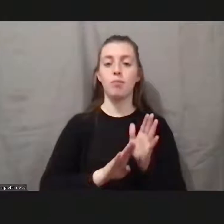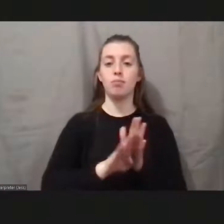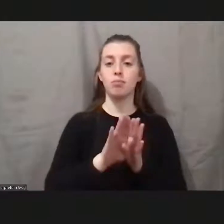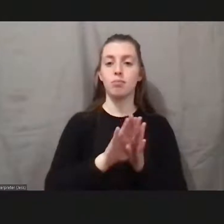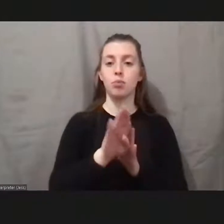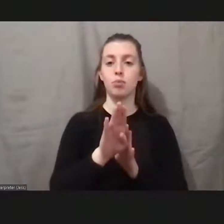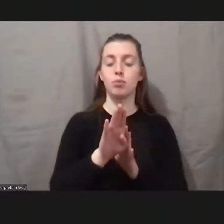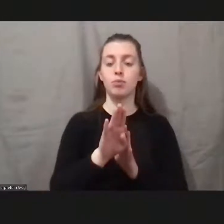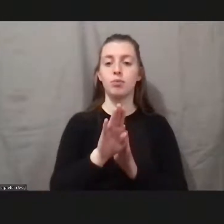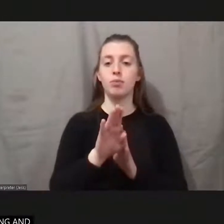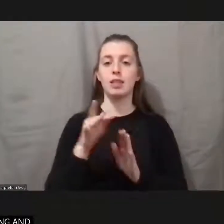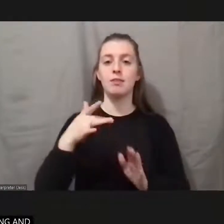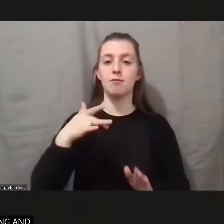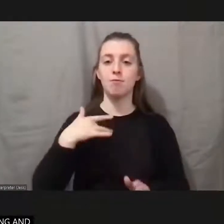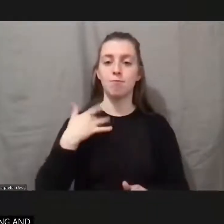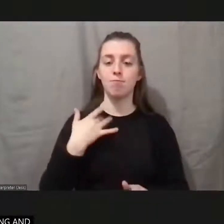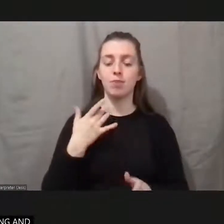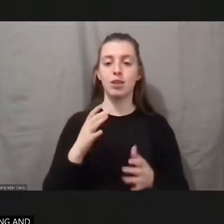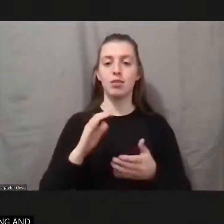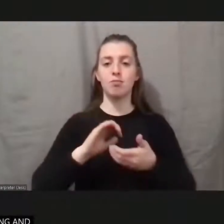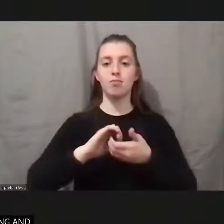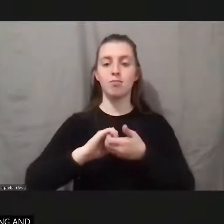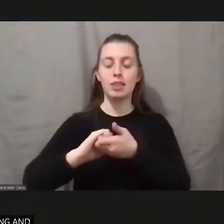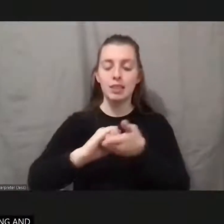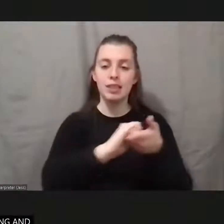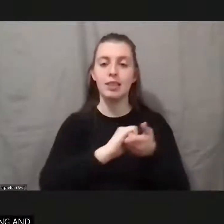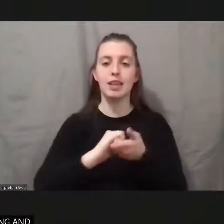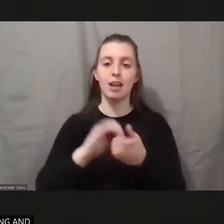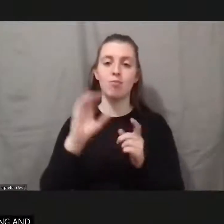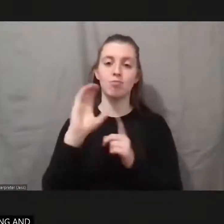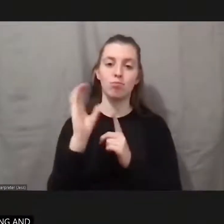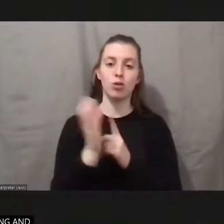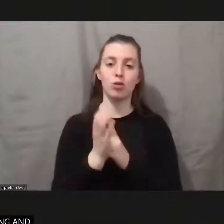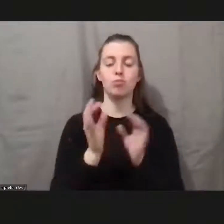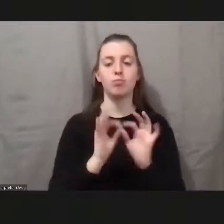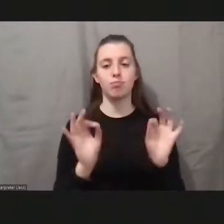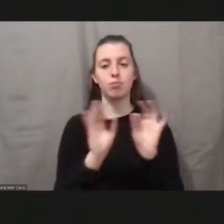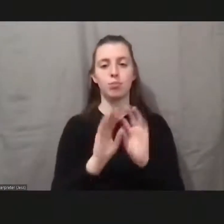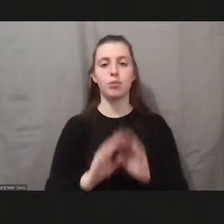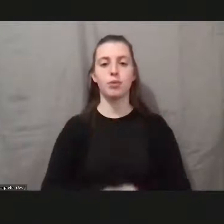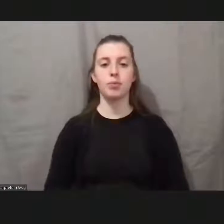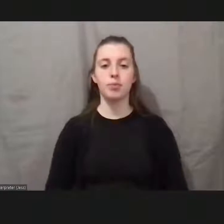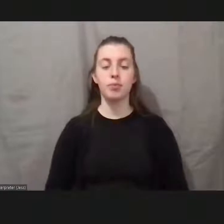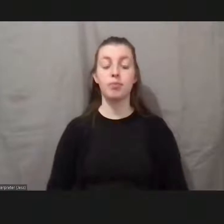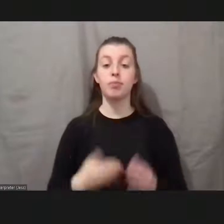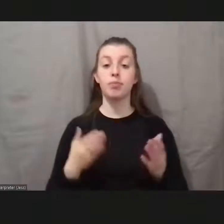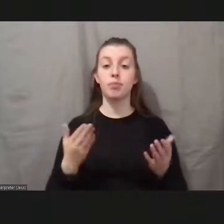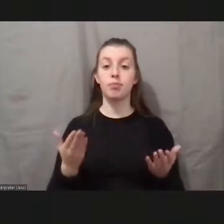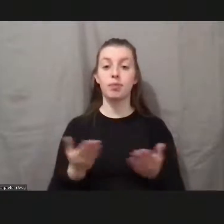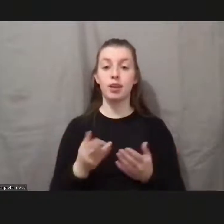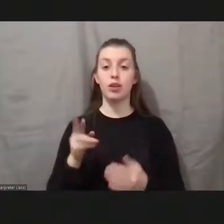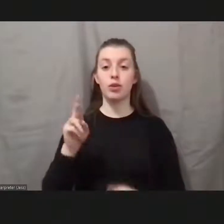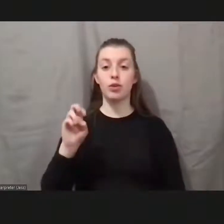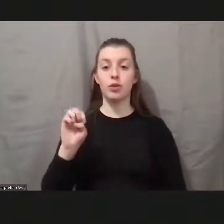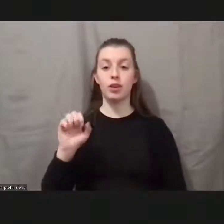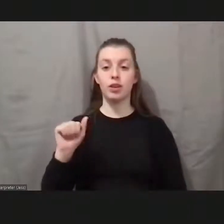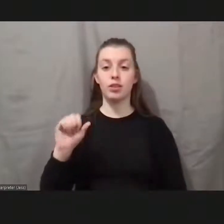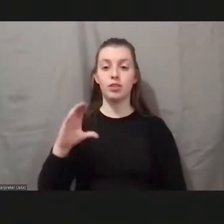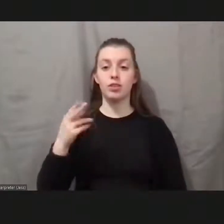culture within your business. At reachAbility, we have been providing training for over 20